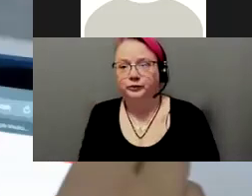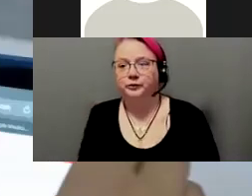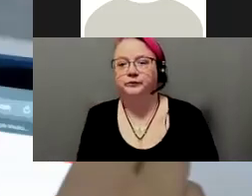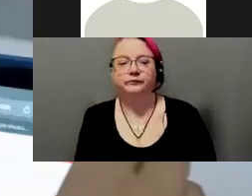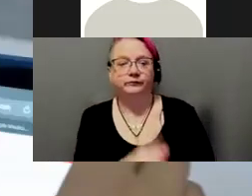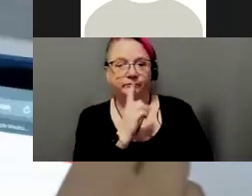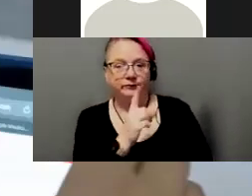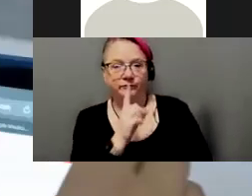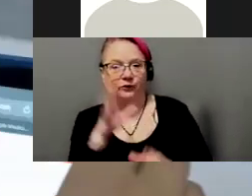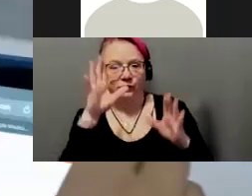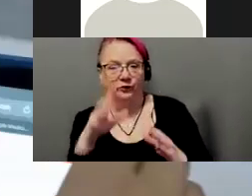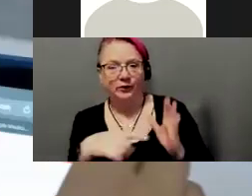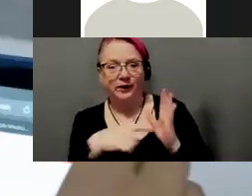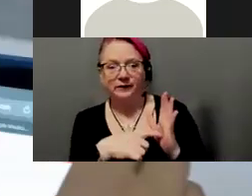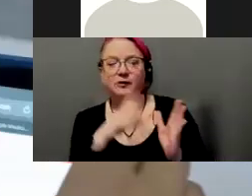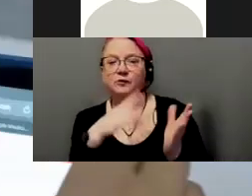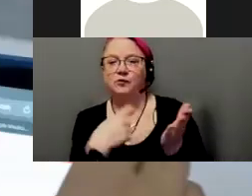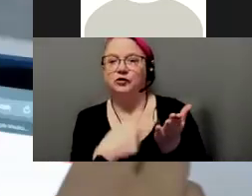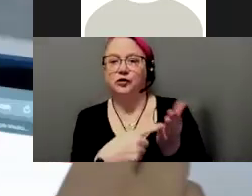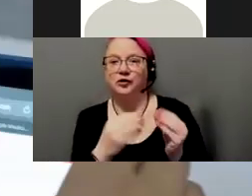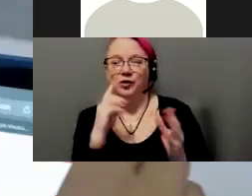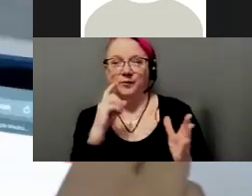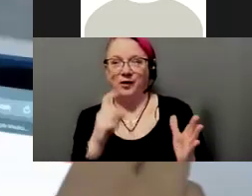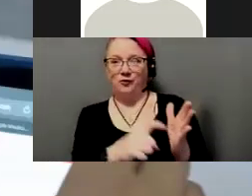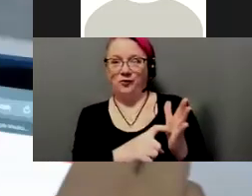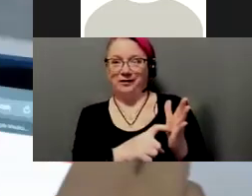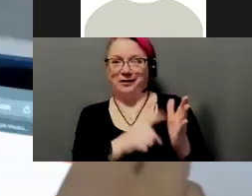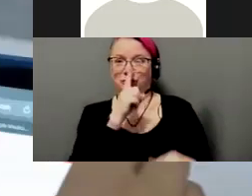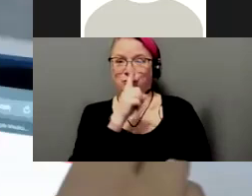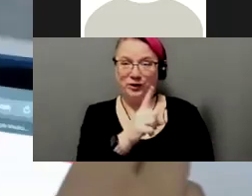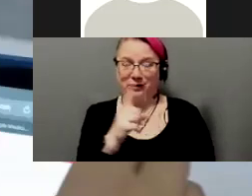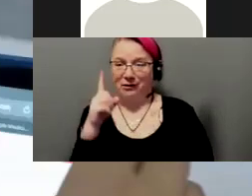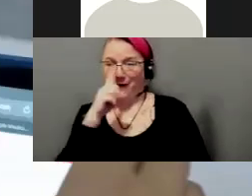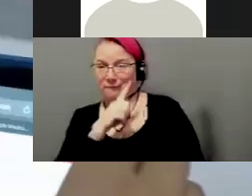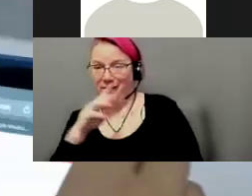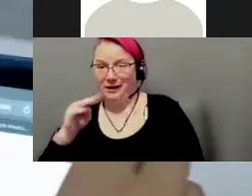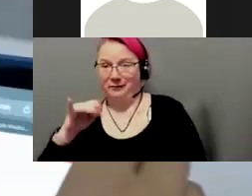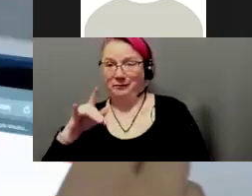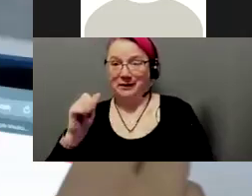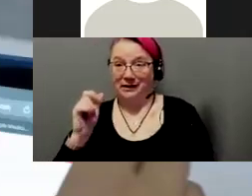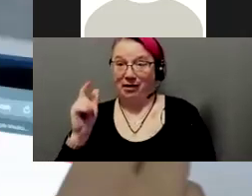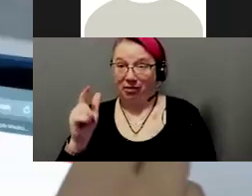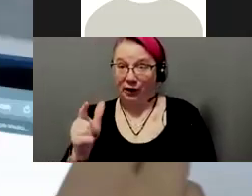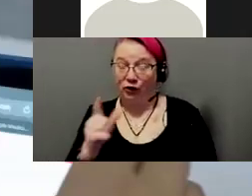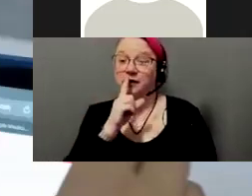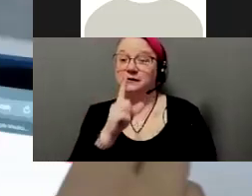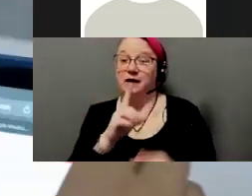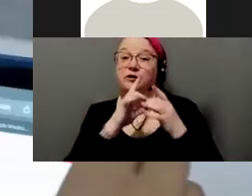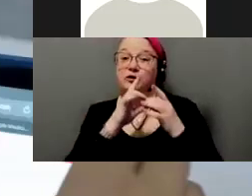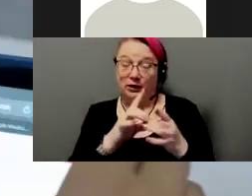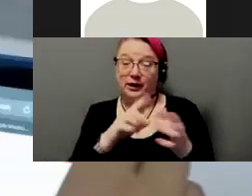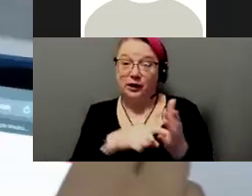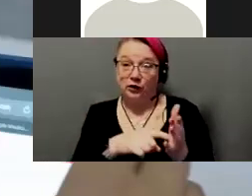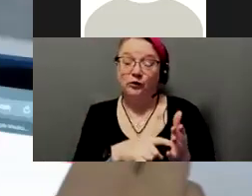absolutely. Those are great examples. We'll talk more about the recognizing real and fake media later. That is definitely related to this one, but